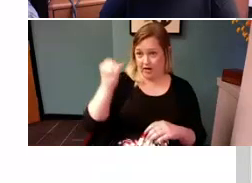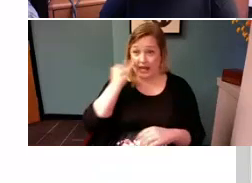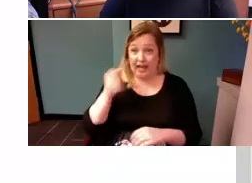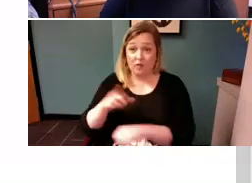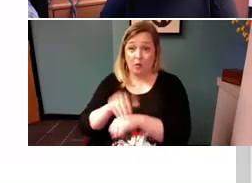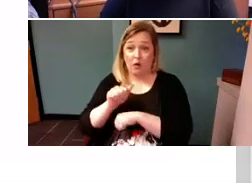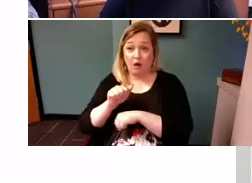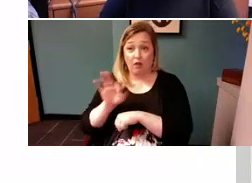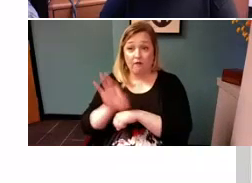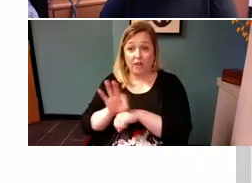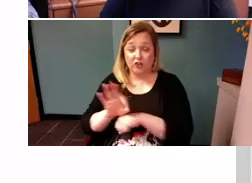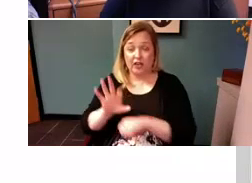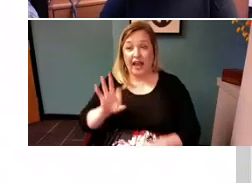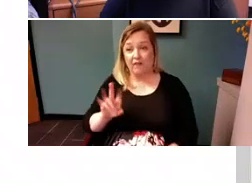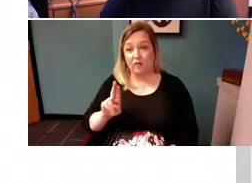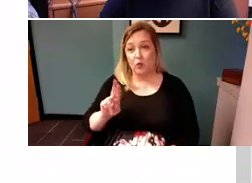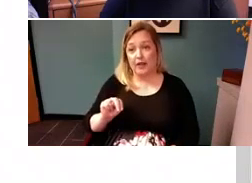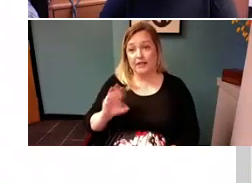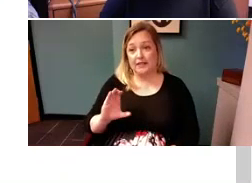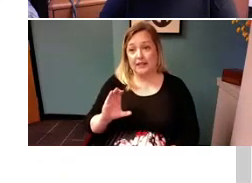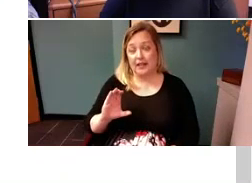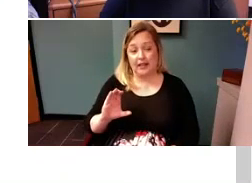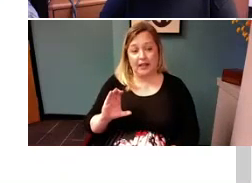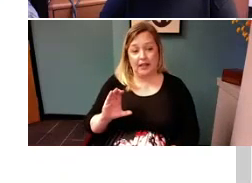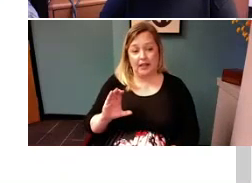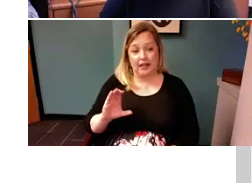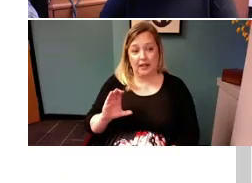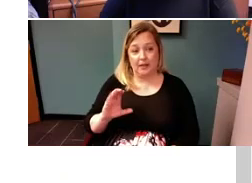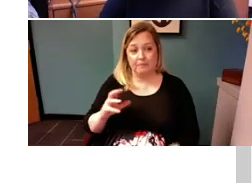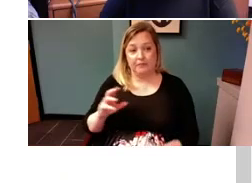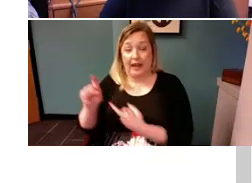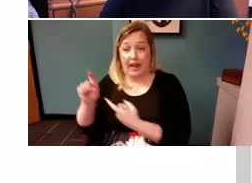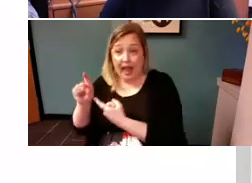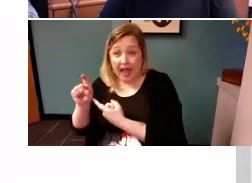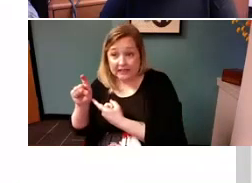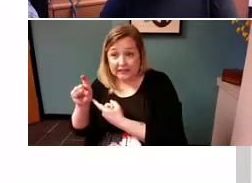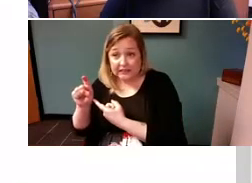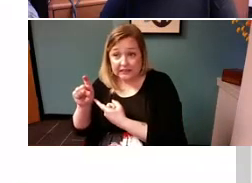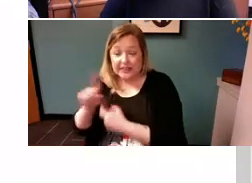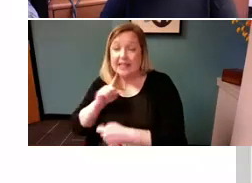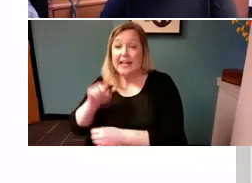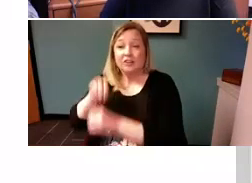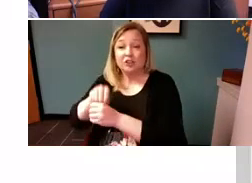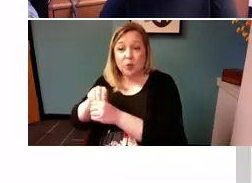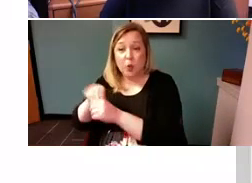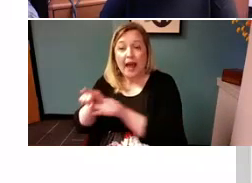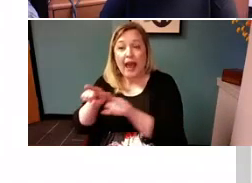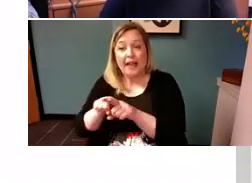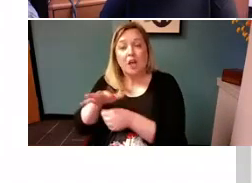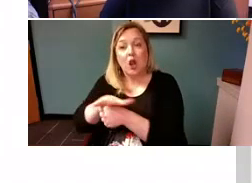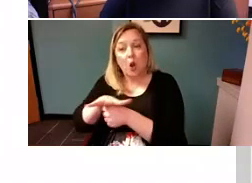func, X is stored as a local variable, right? So X